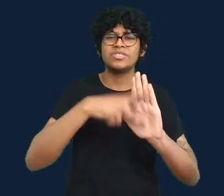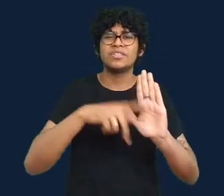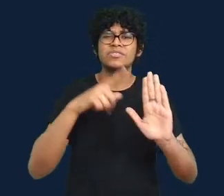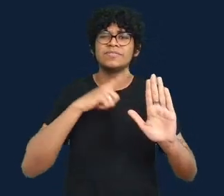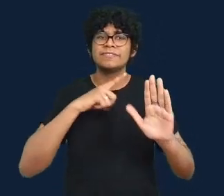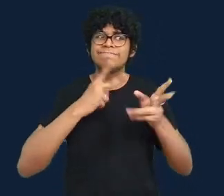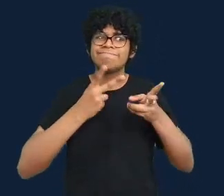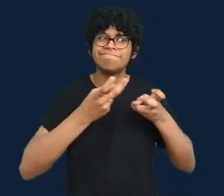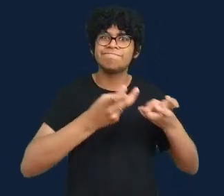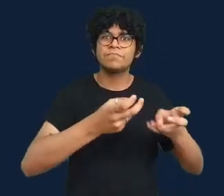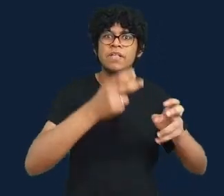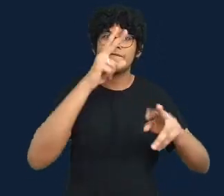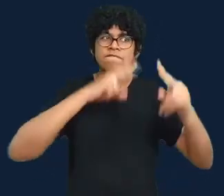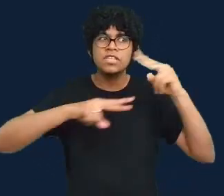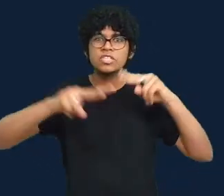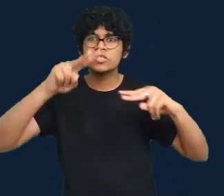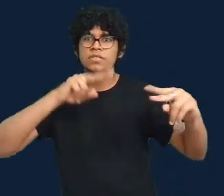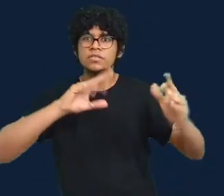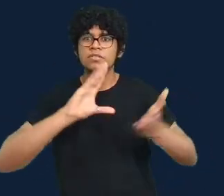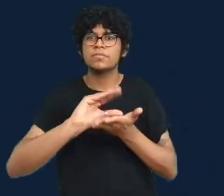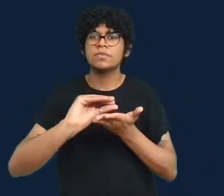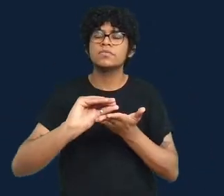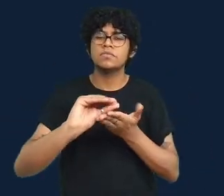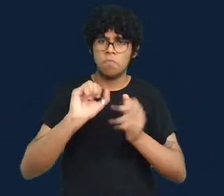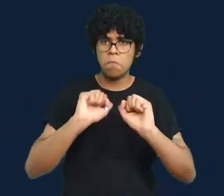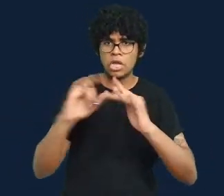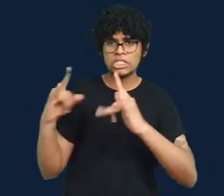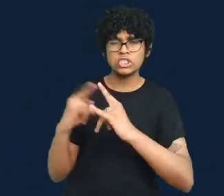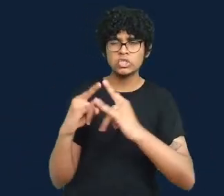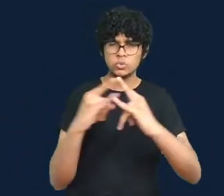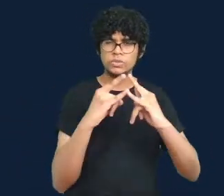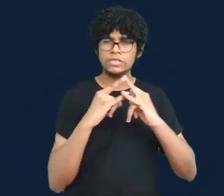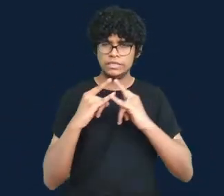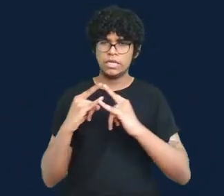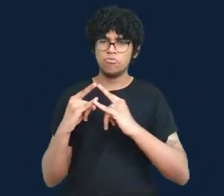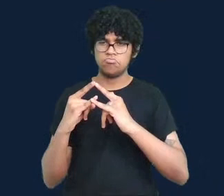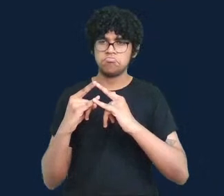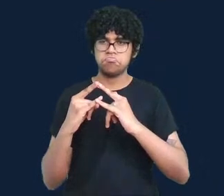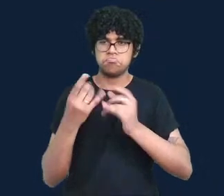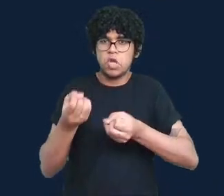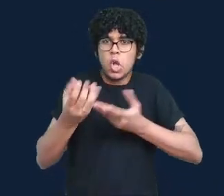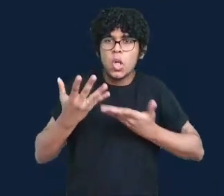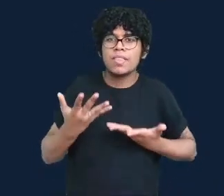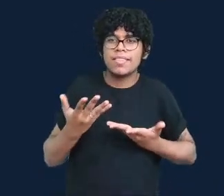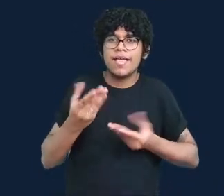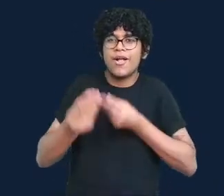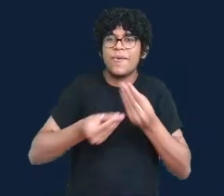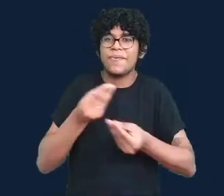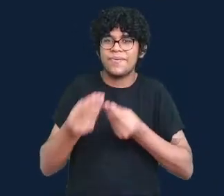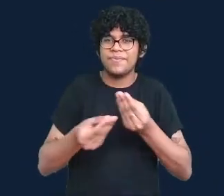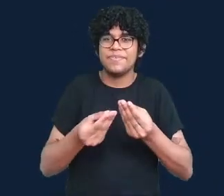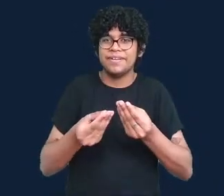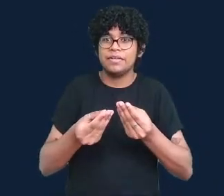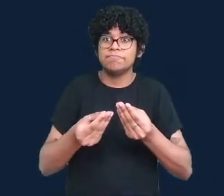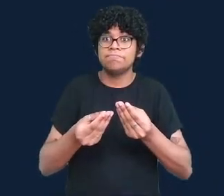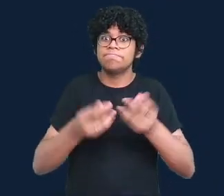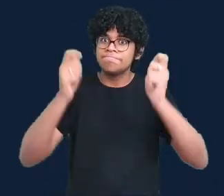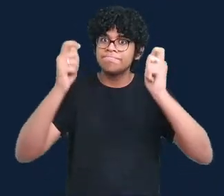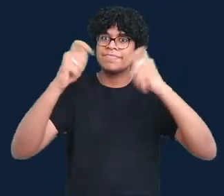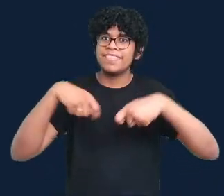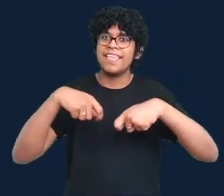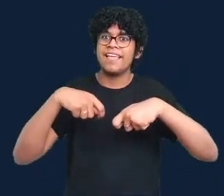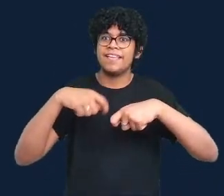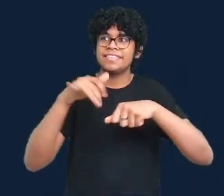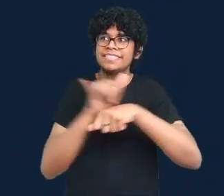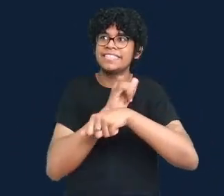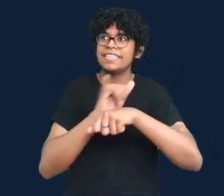that are able to carry out this communication efficiently and are able to maintain these data visualizations with updated data.